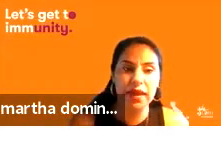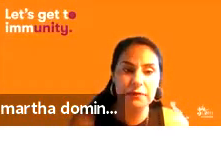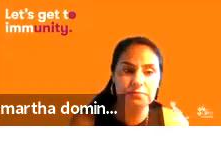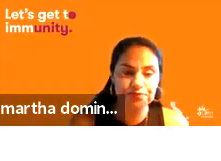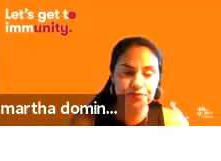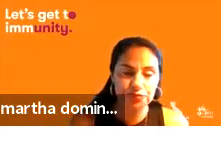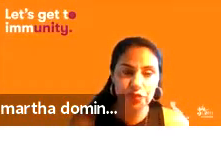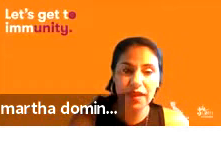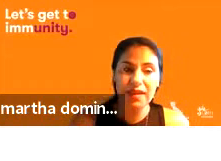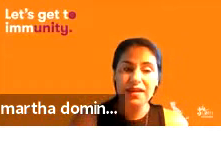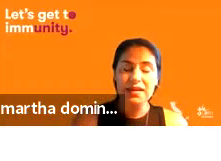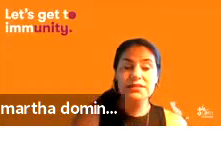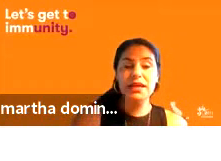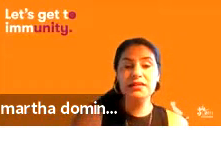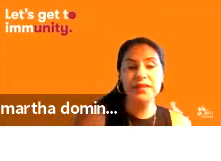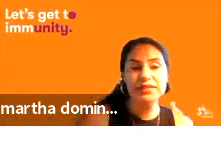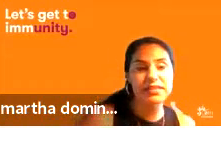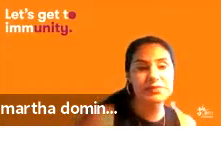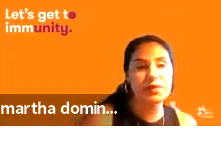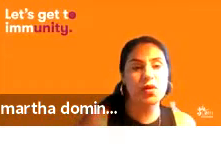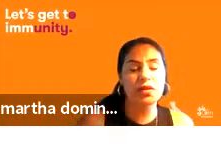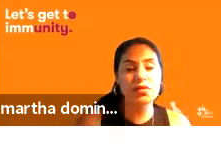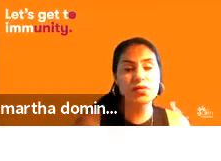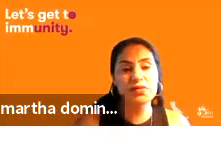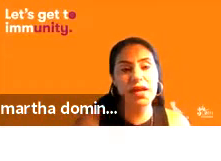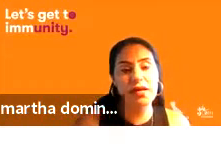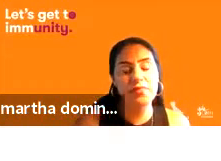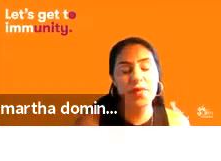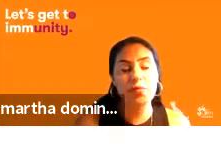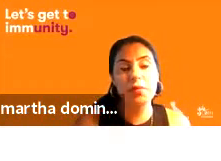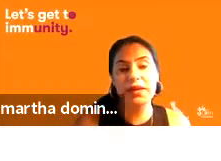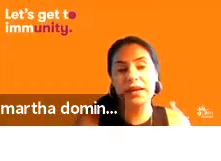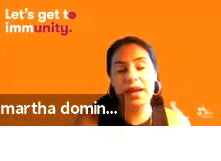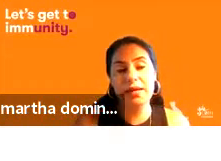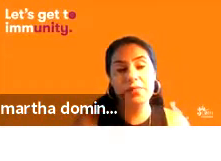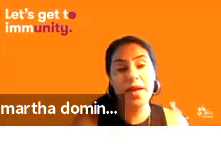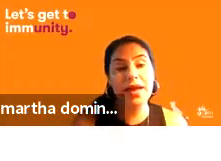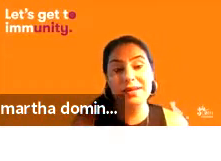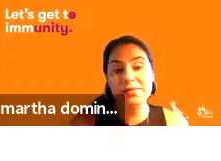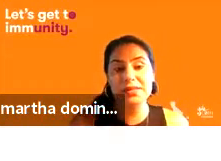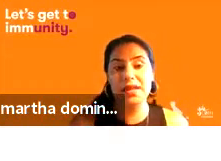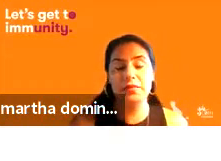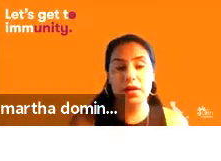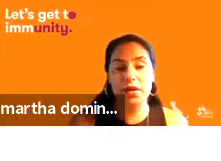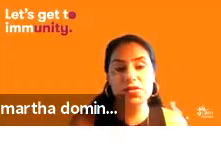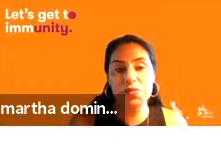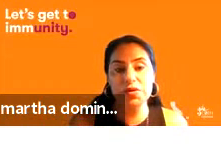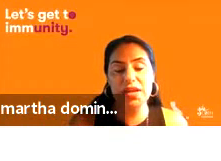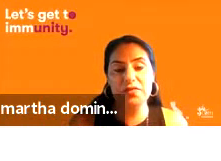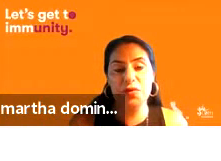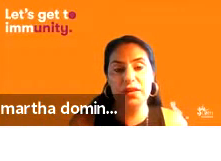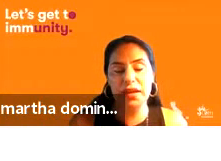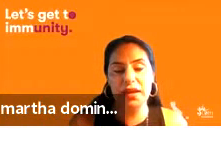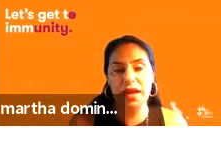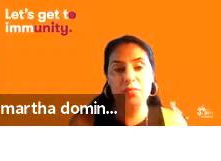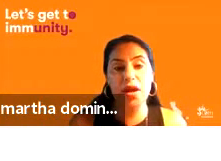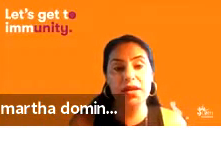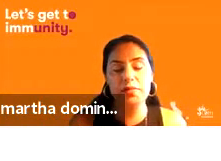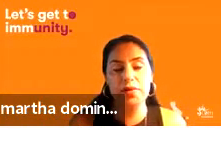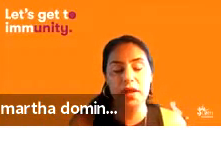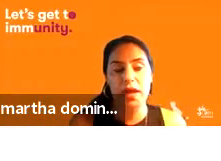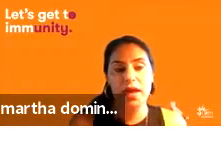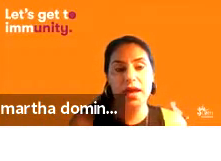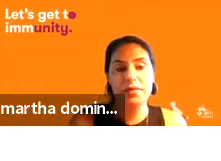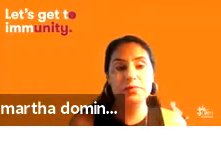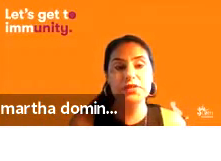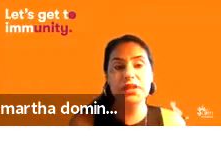the campaign. Side effects has been one of those prominent items that consumers have really brought